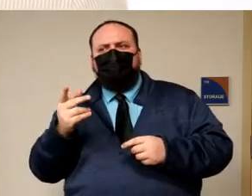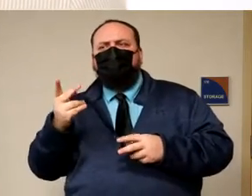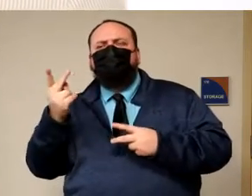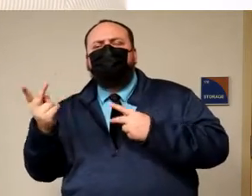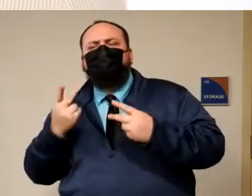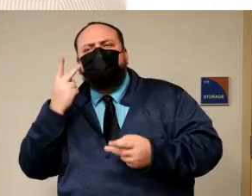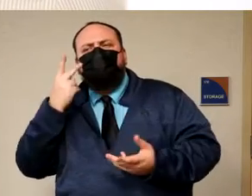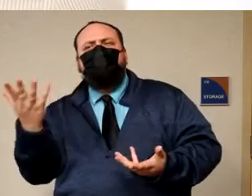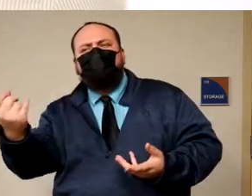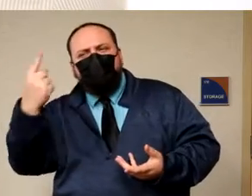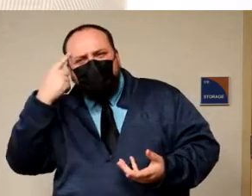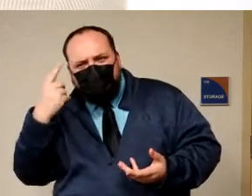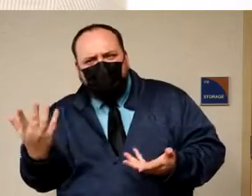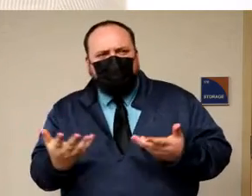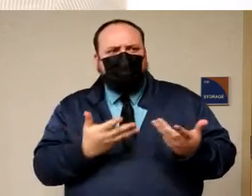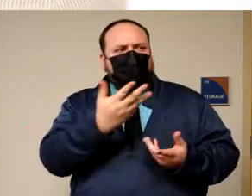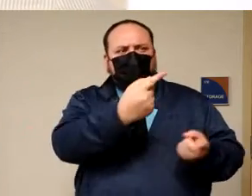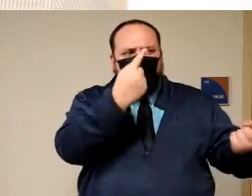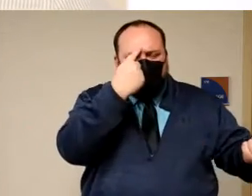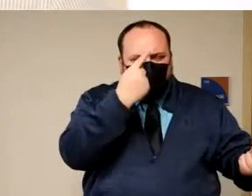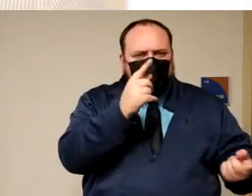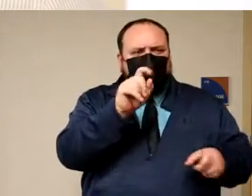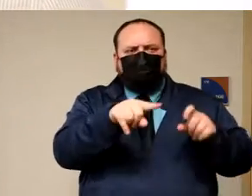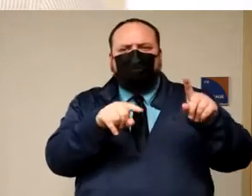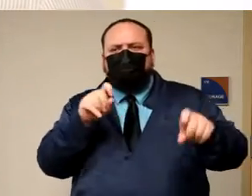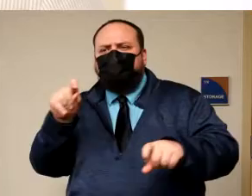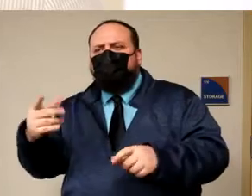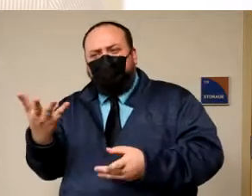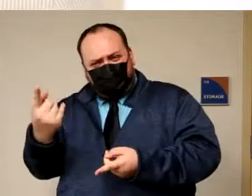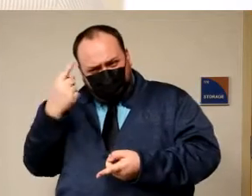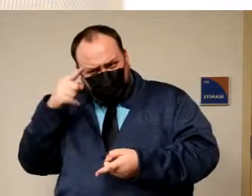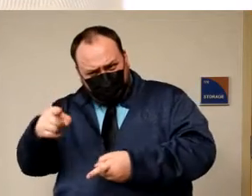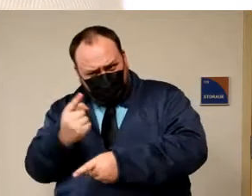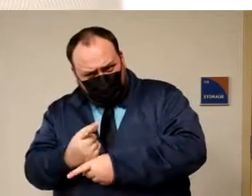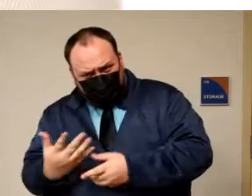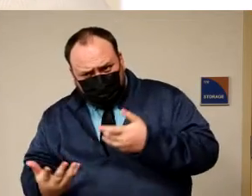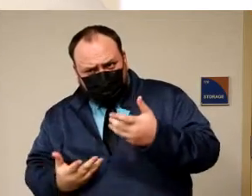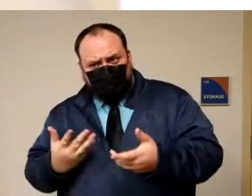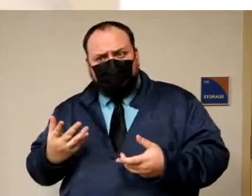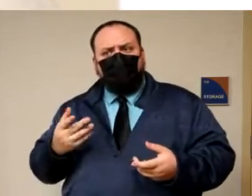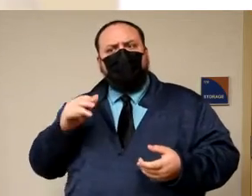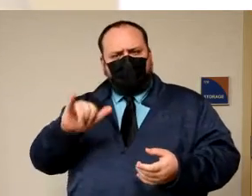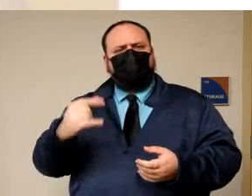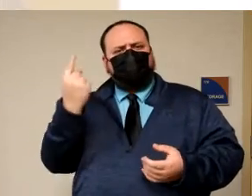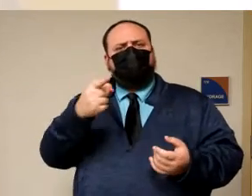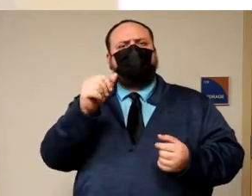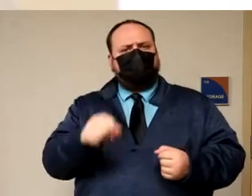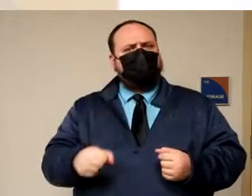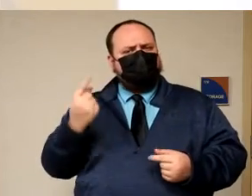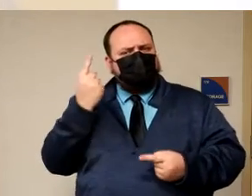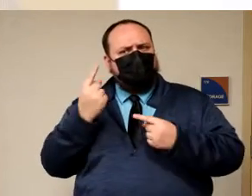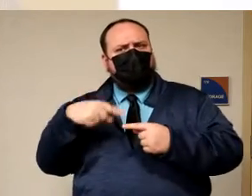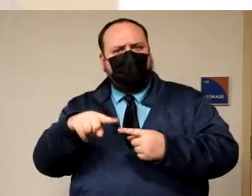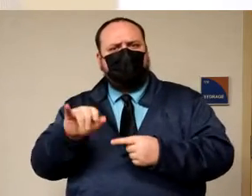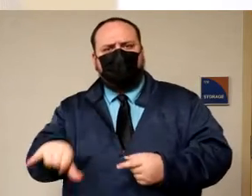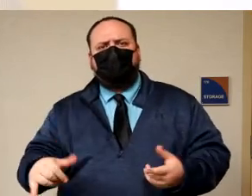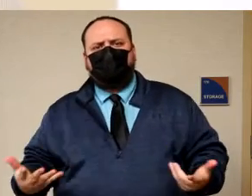states and groups, getting input on what those block shapes should be. So something to consider